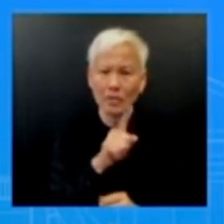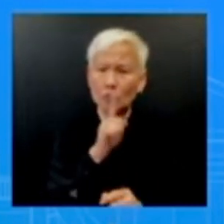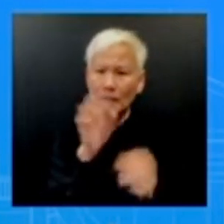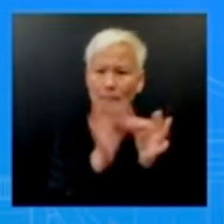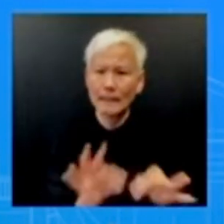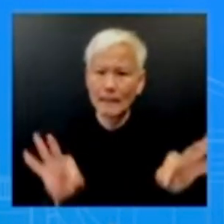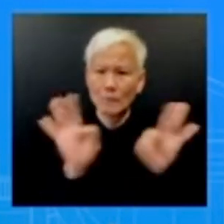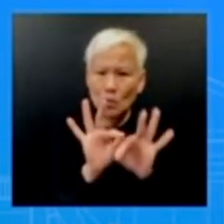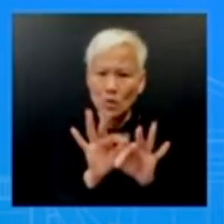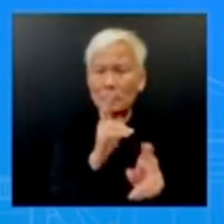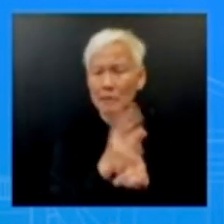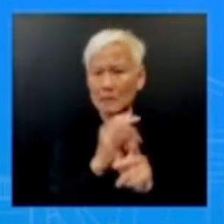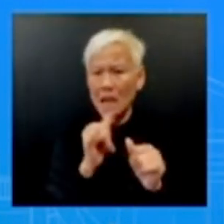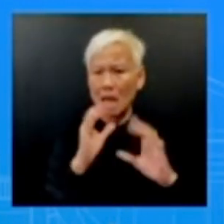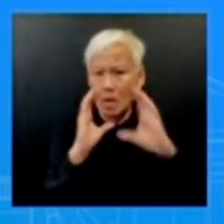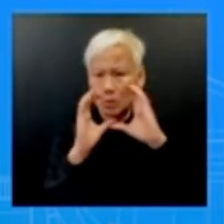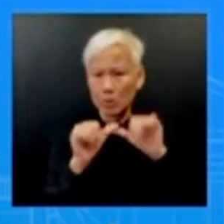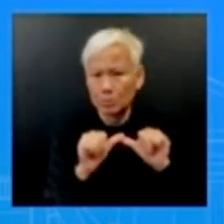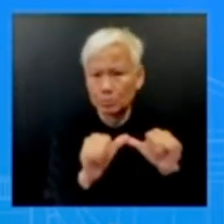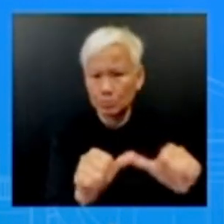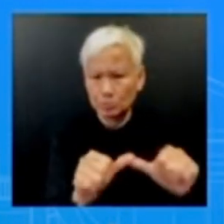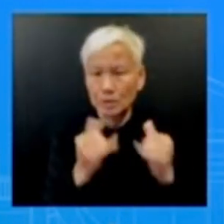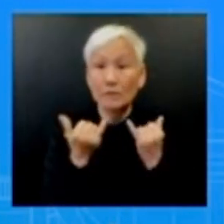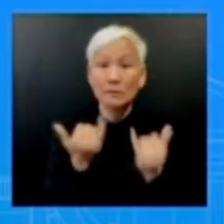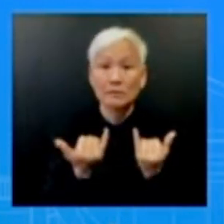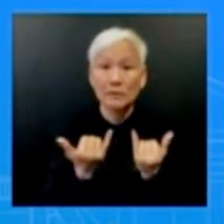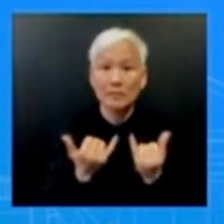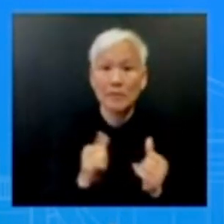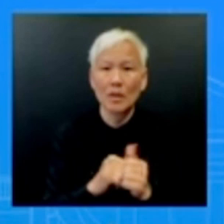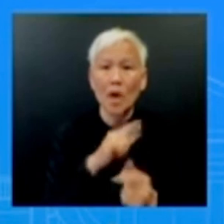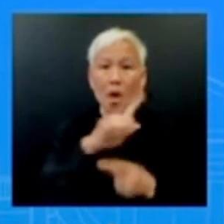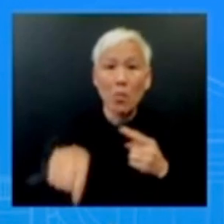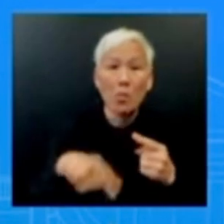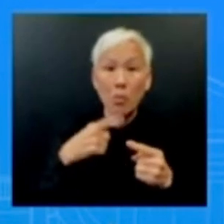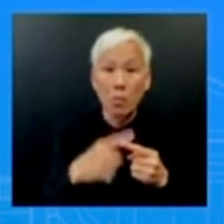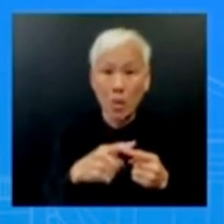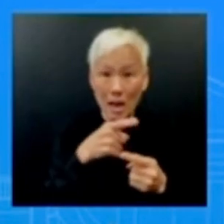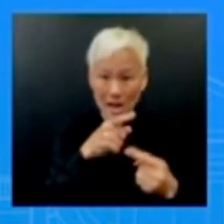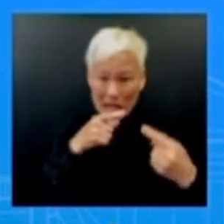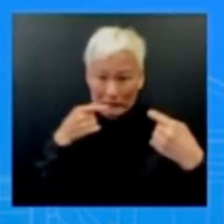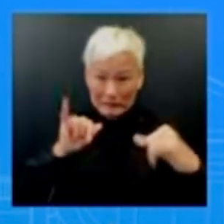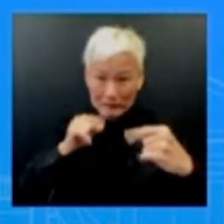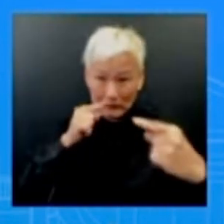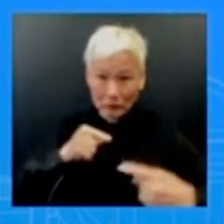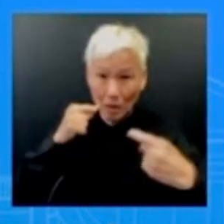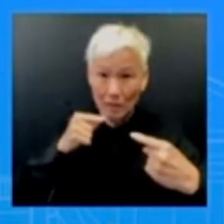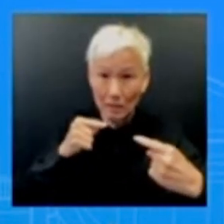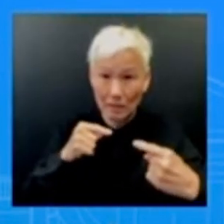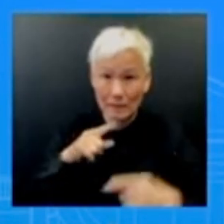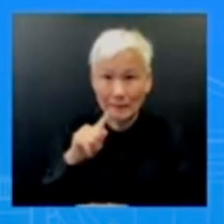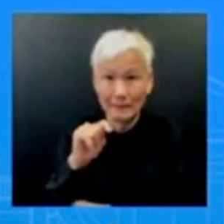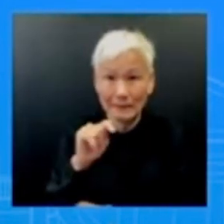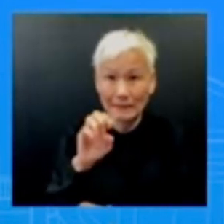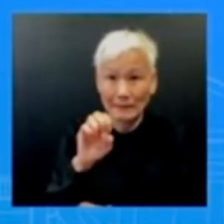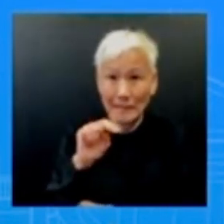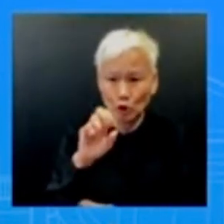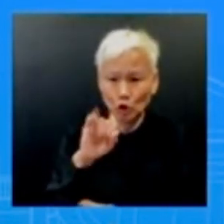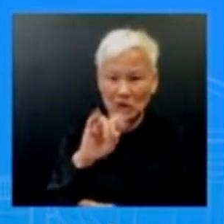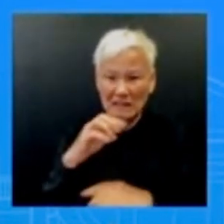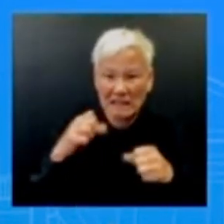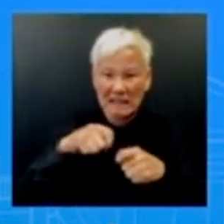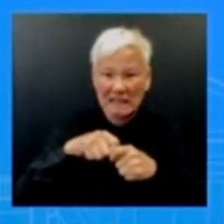communication open, particularly now, when tensions are so high. That's why we still want to get Secretary